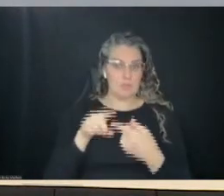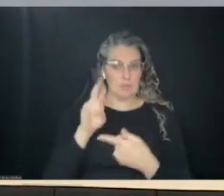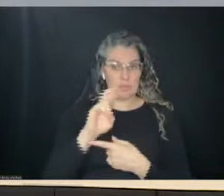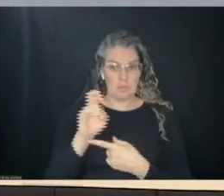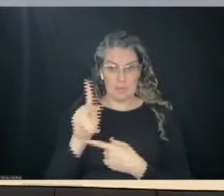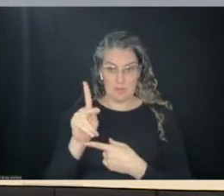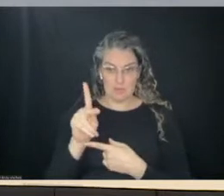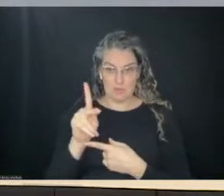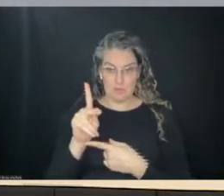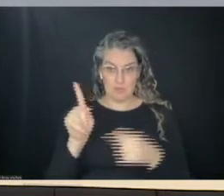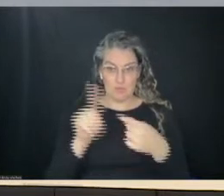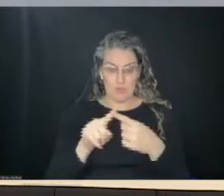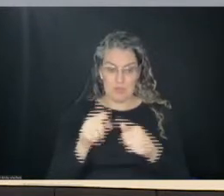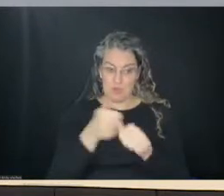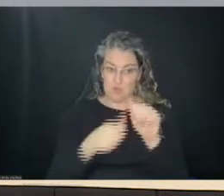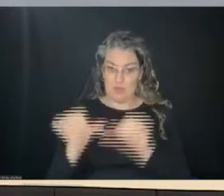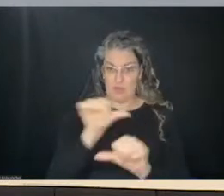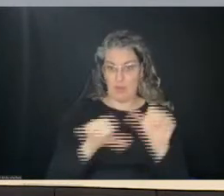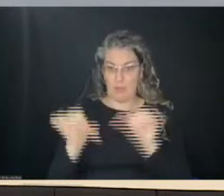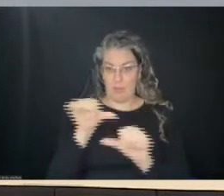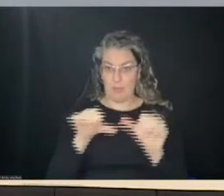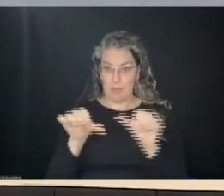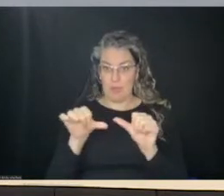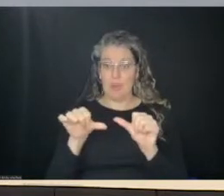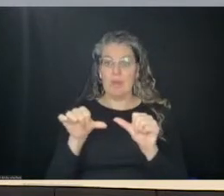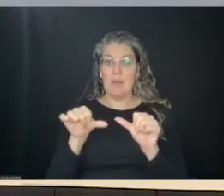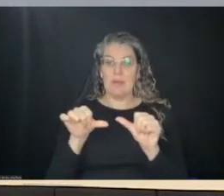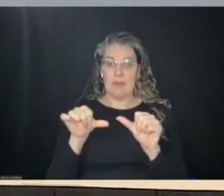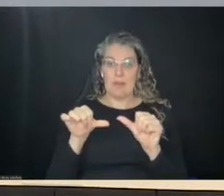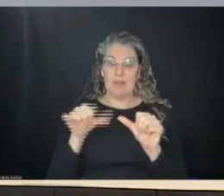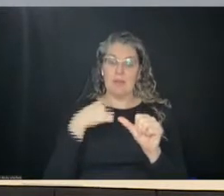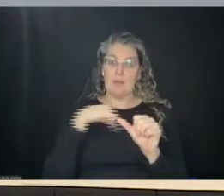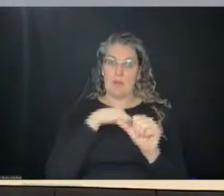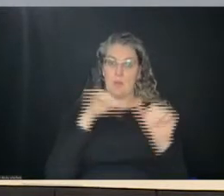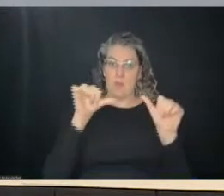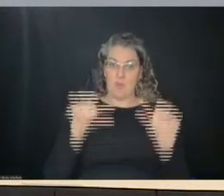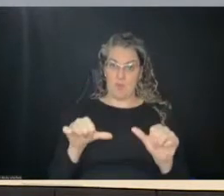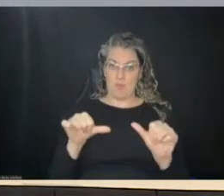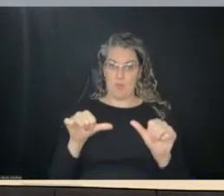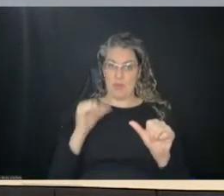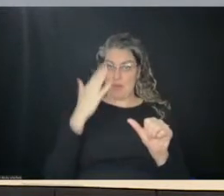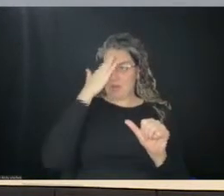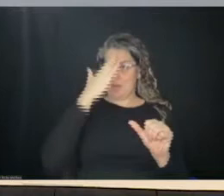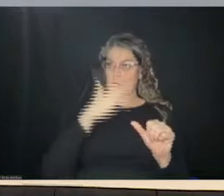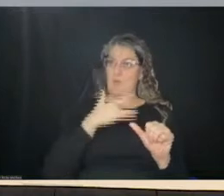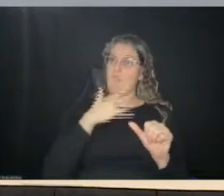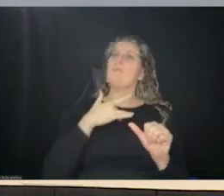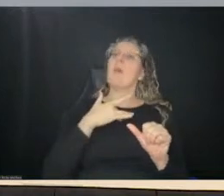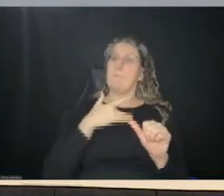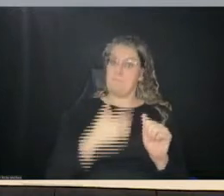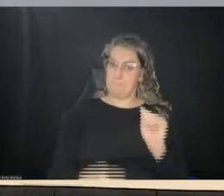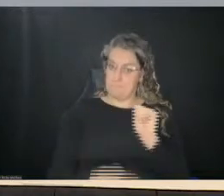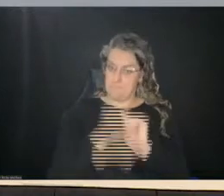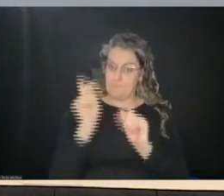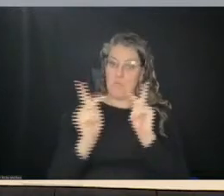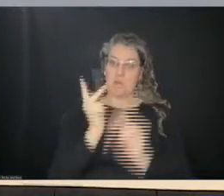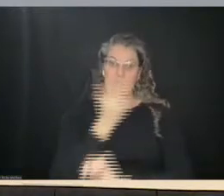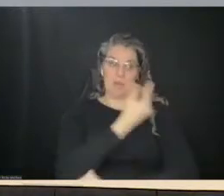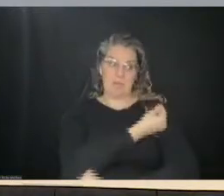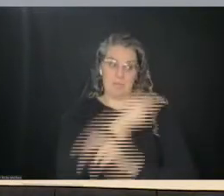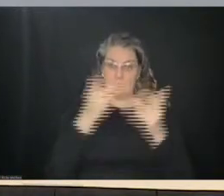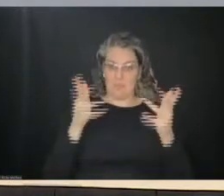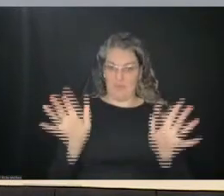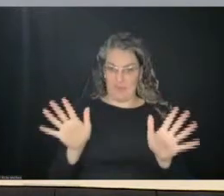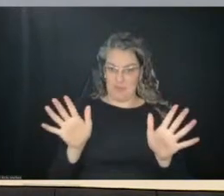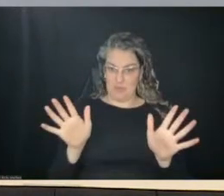health measures until we can get to that point of really feeling that we've achieved herd protection. As we continue to